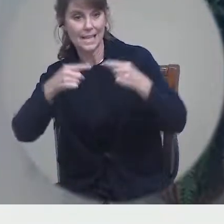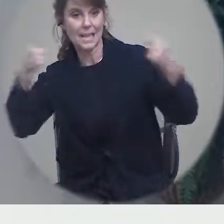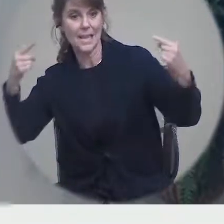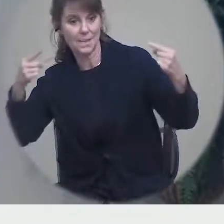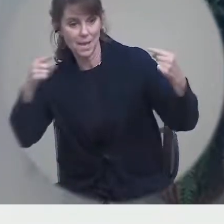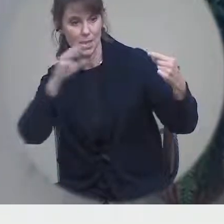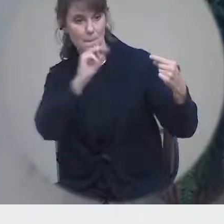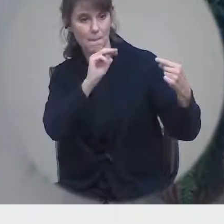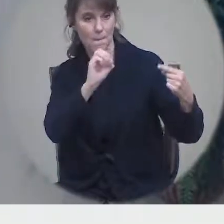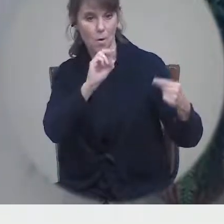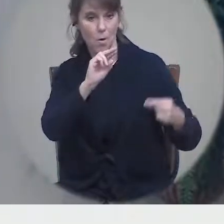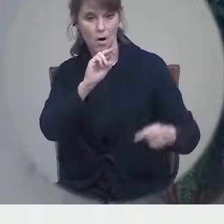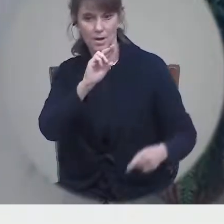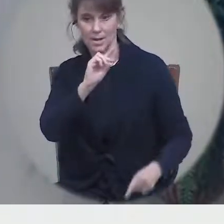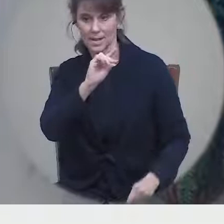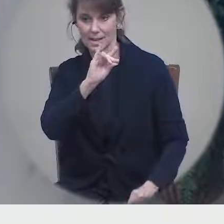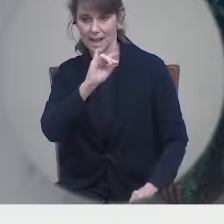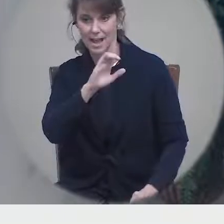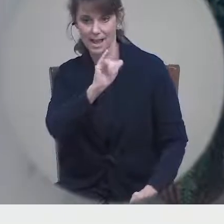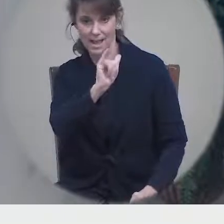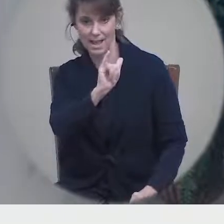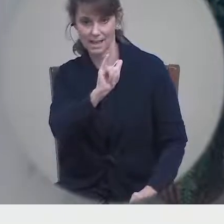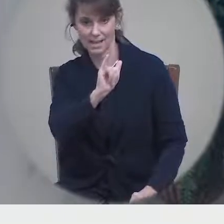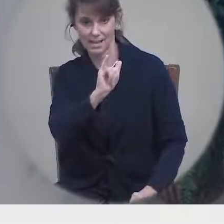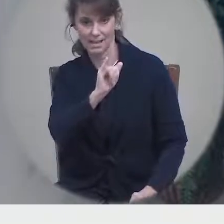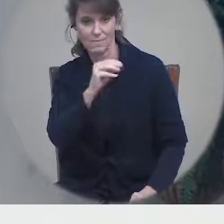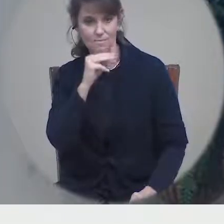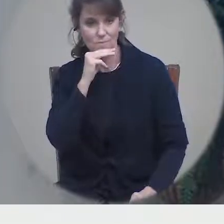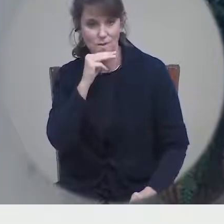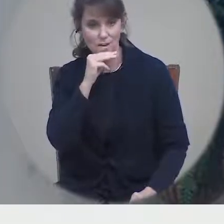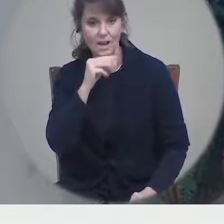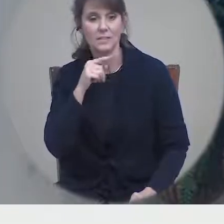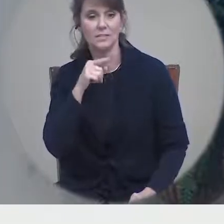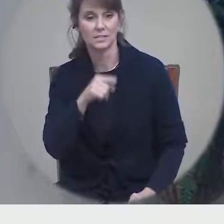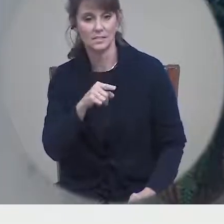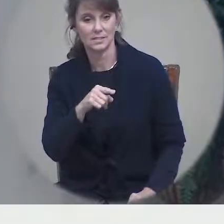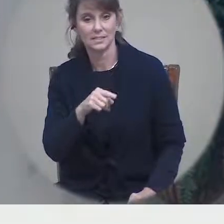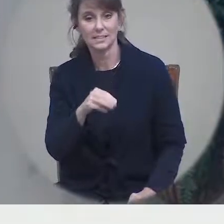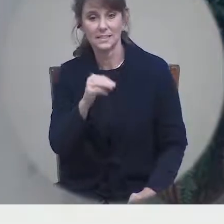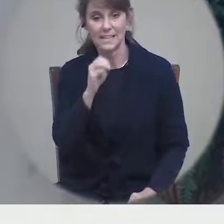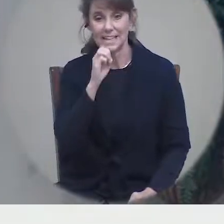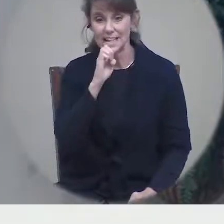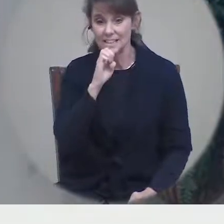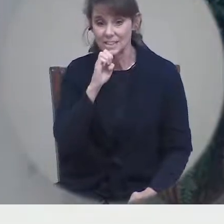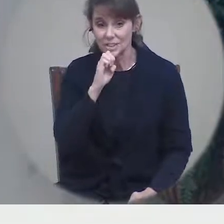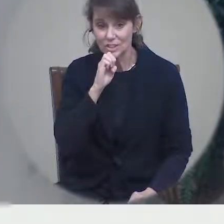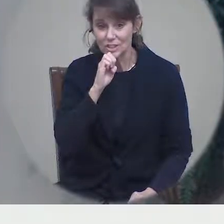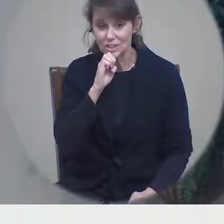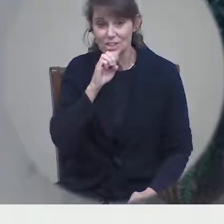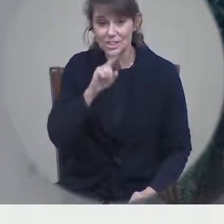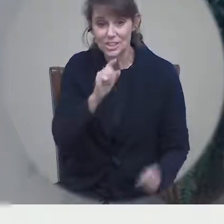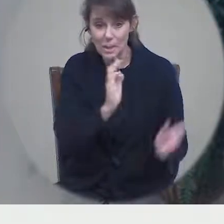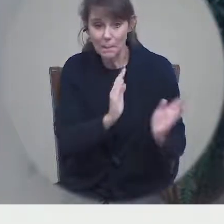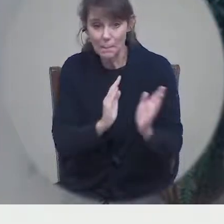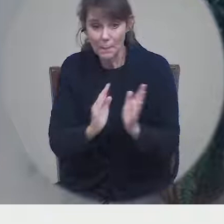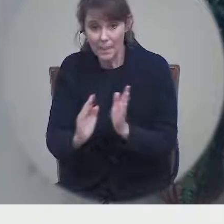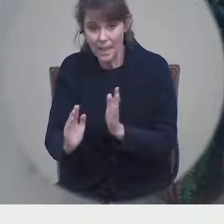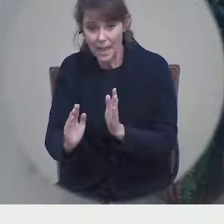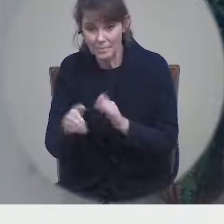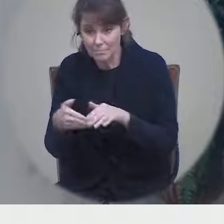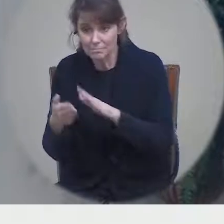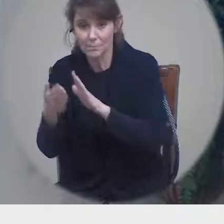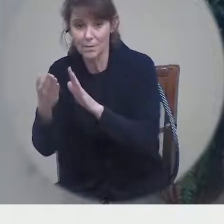Esther in chapter 5 really begins to put in motion the plan where she could reveal this to the king. And